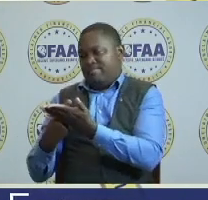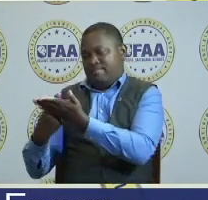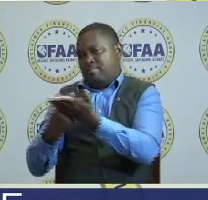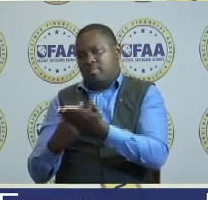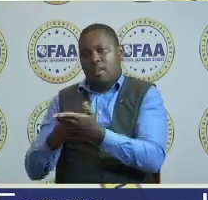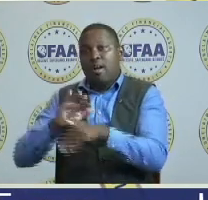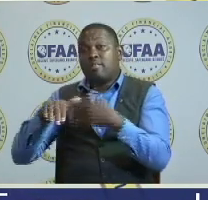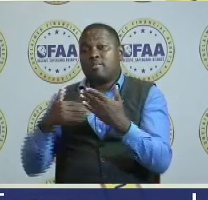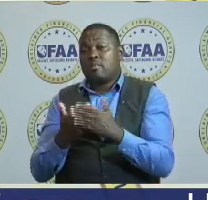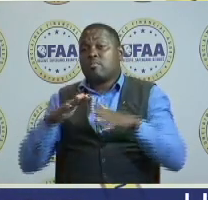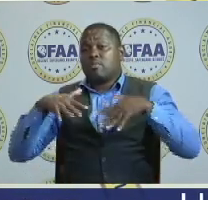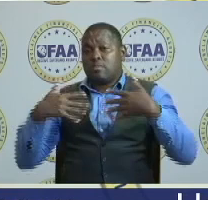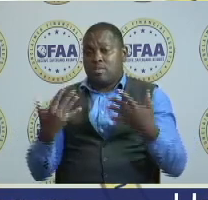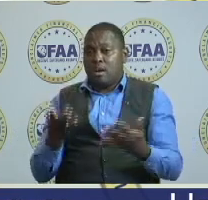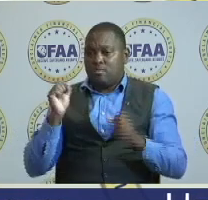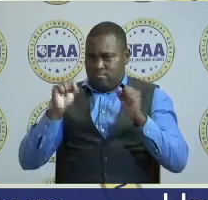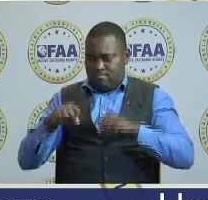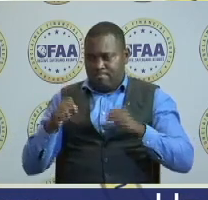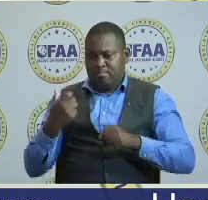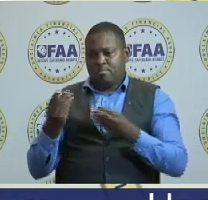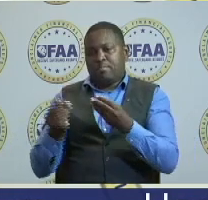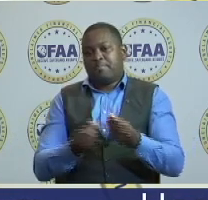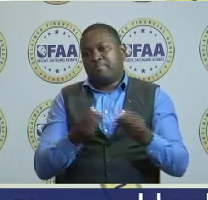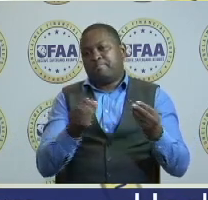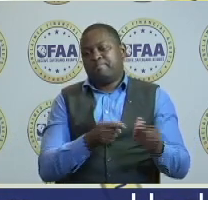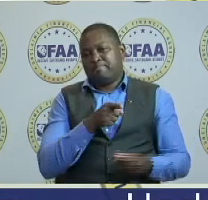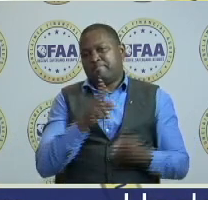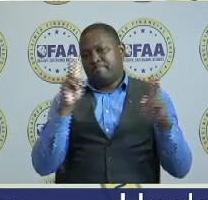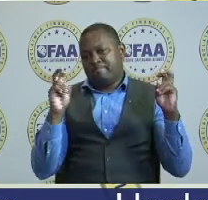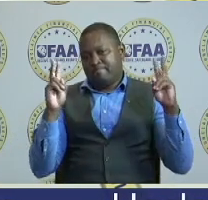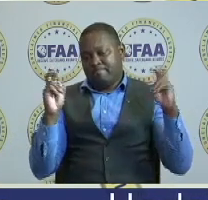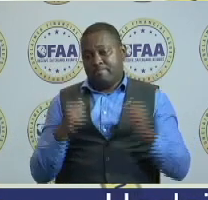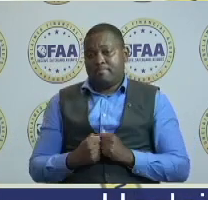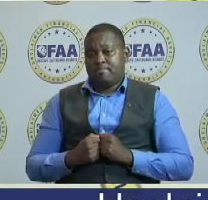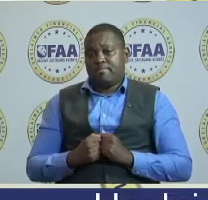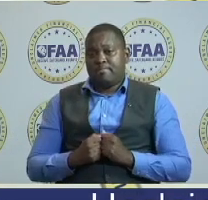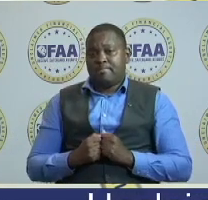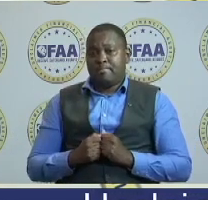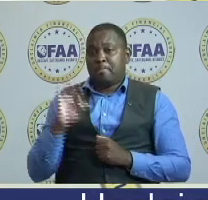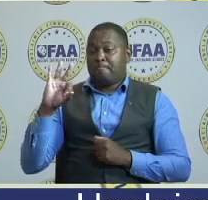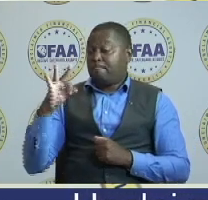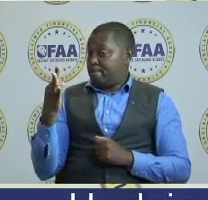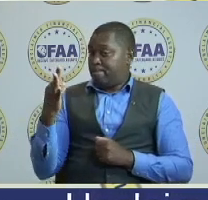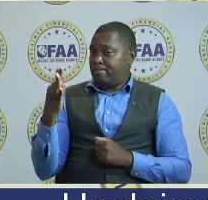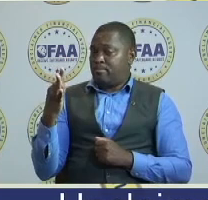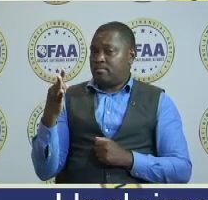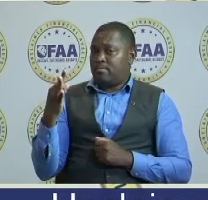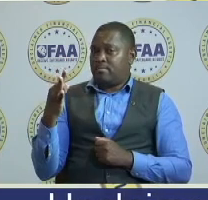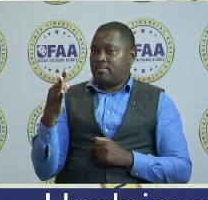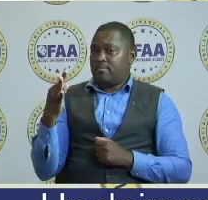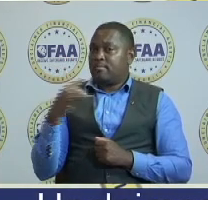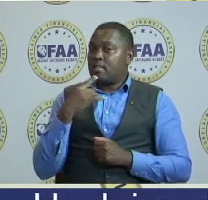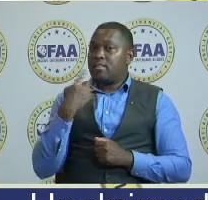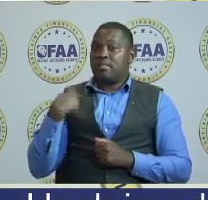about how we can address that issue. And then the third thing that we said we